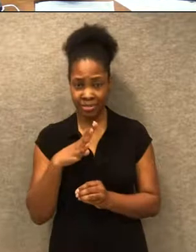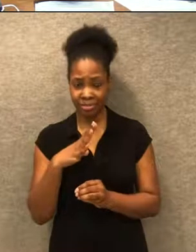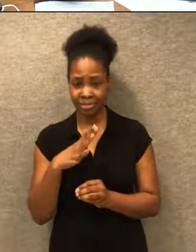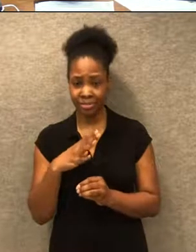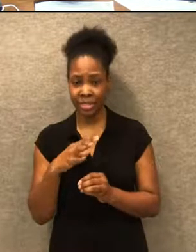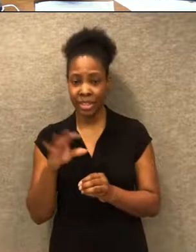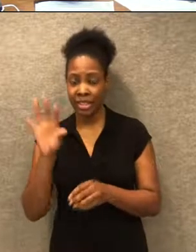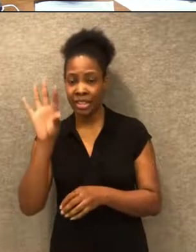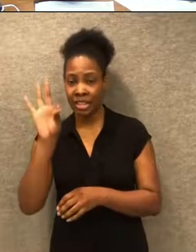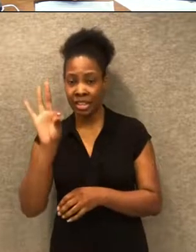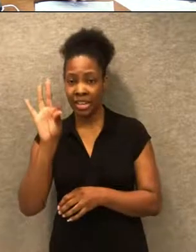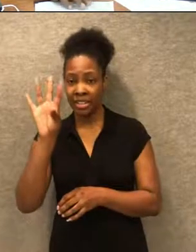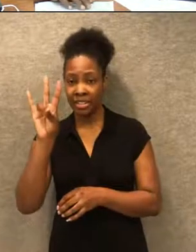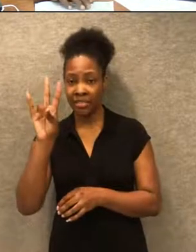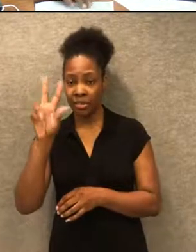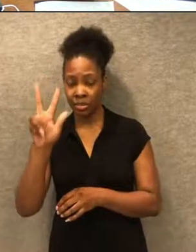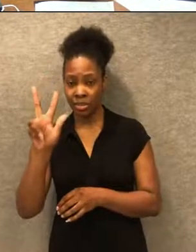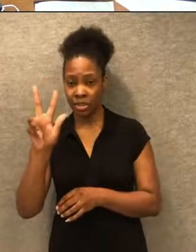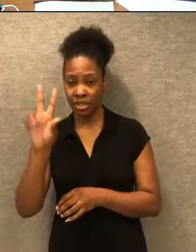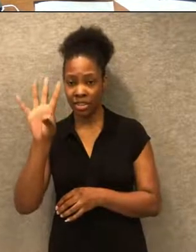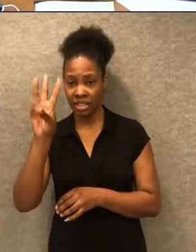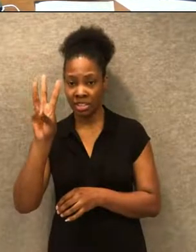It's